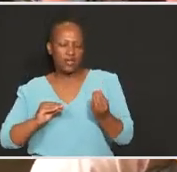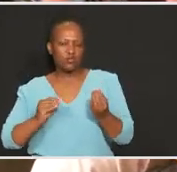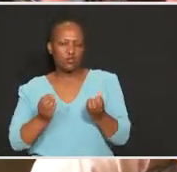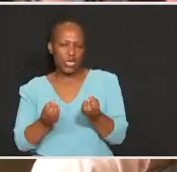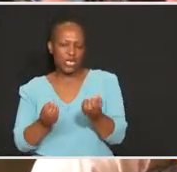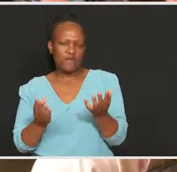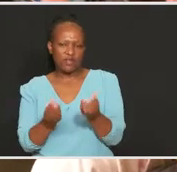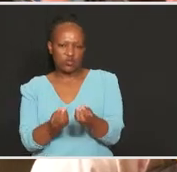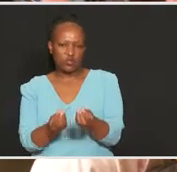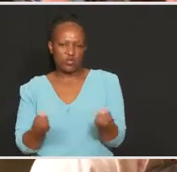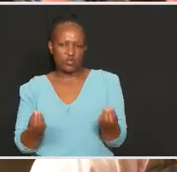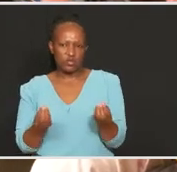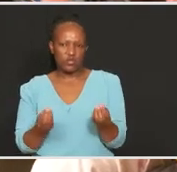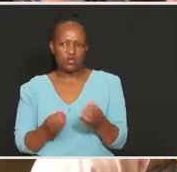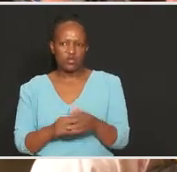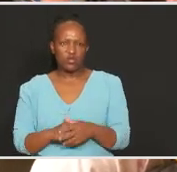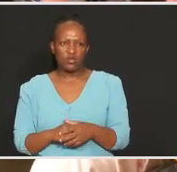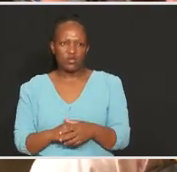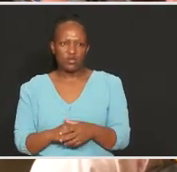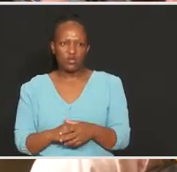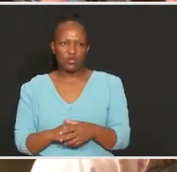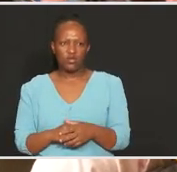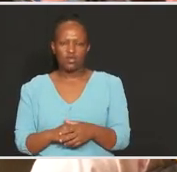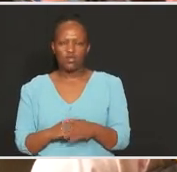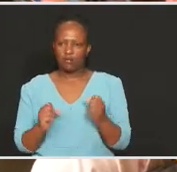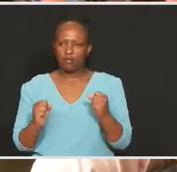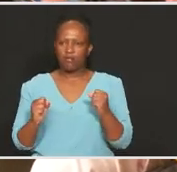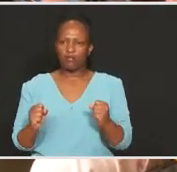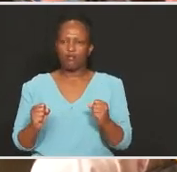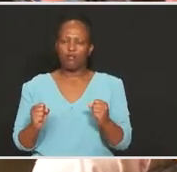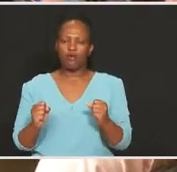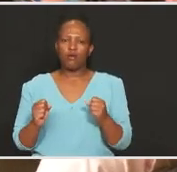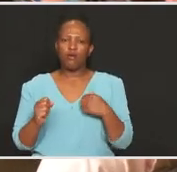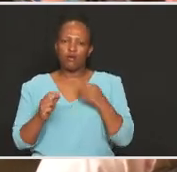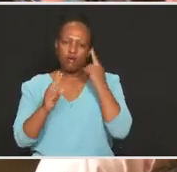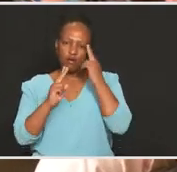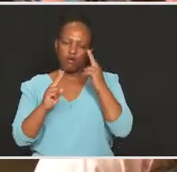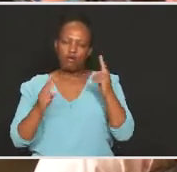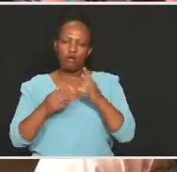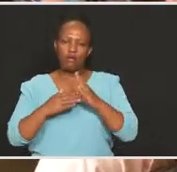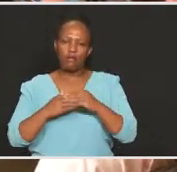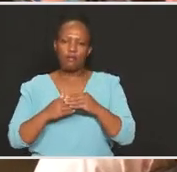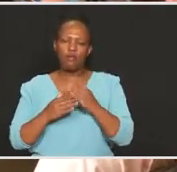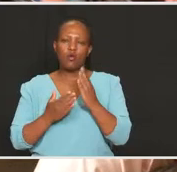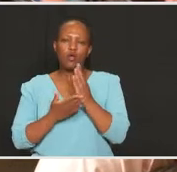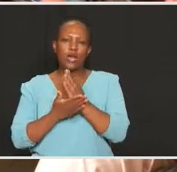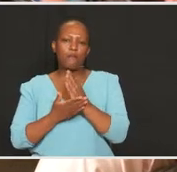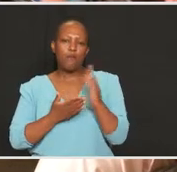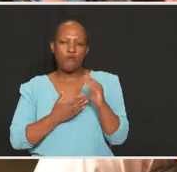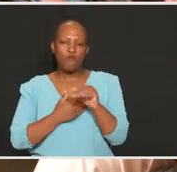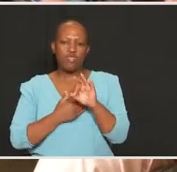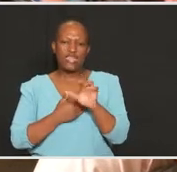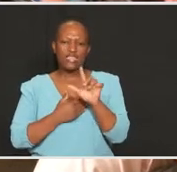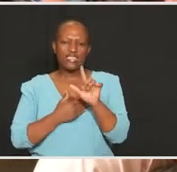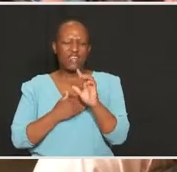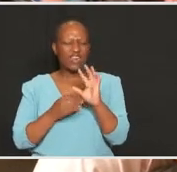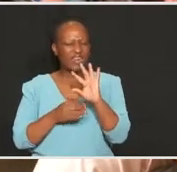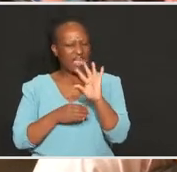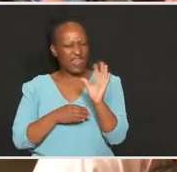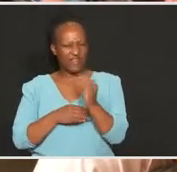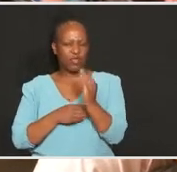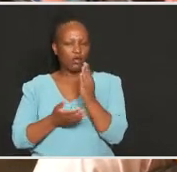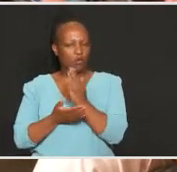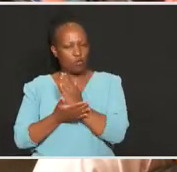children I therefore appeal strongly to this Committee of honorable members to remove section 37 in its entirety